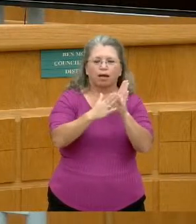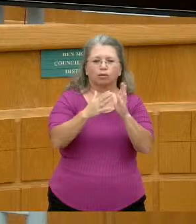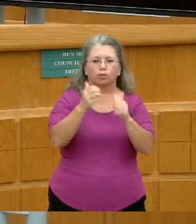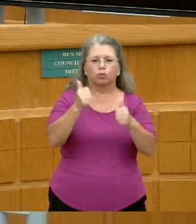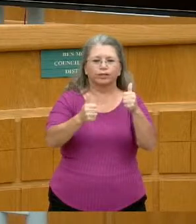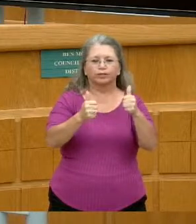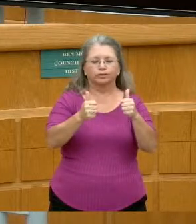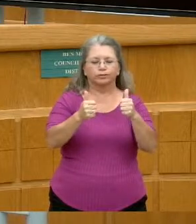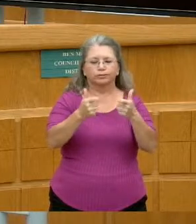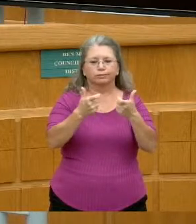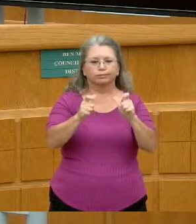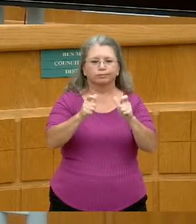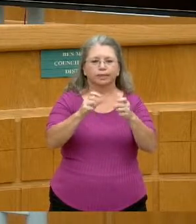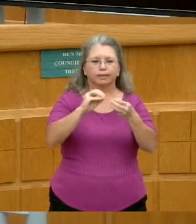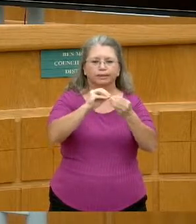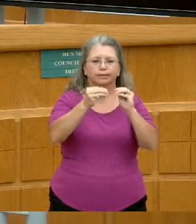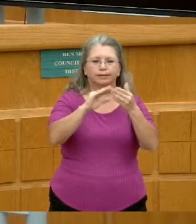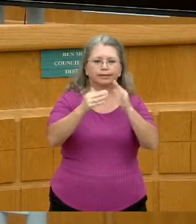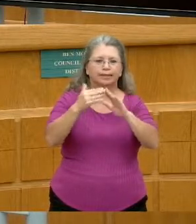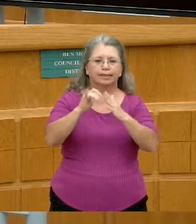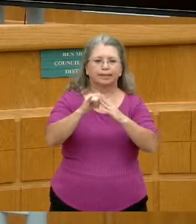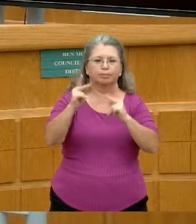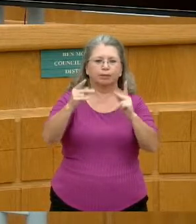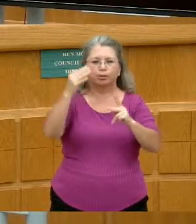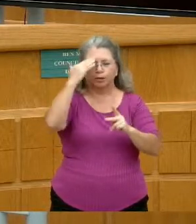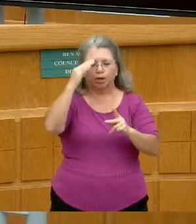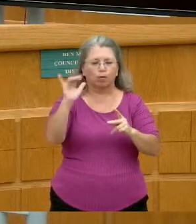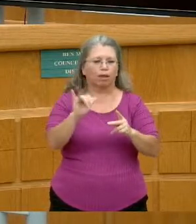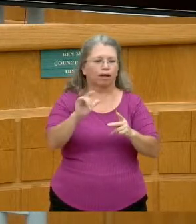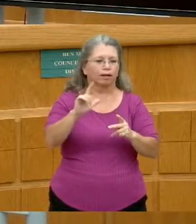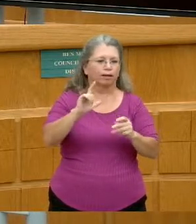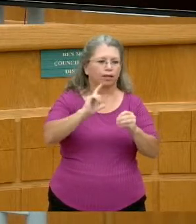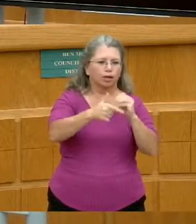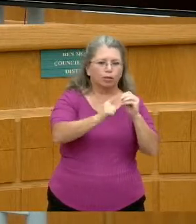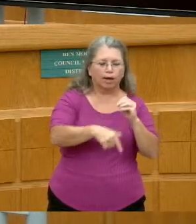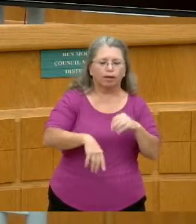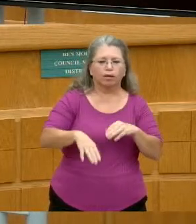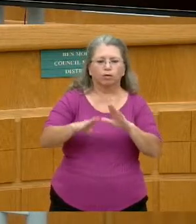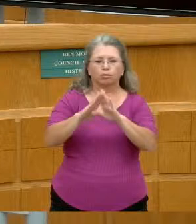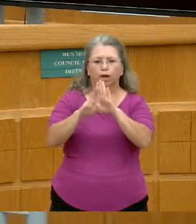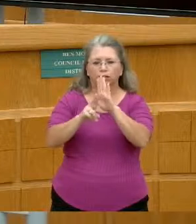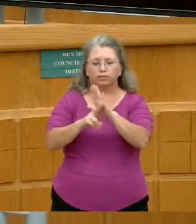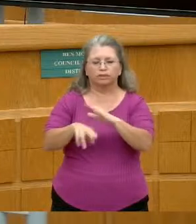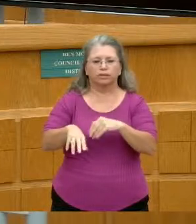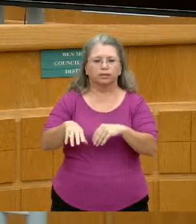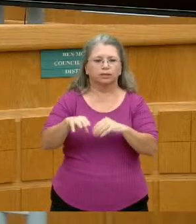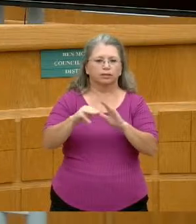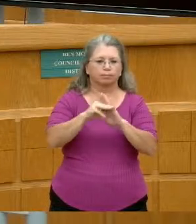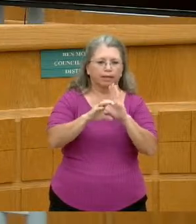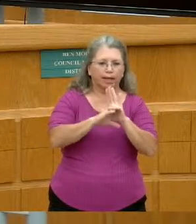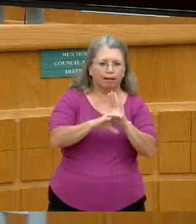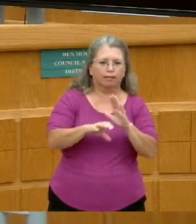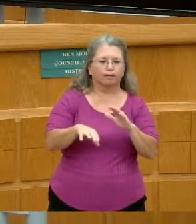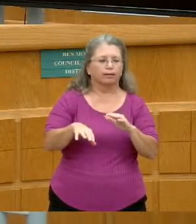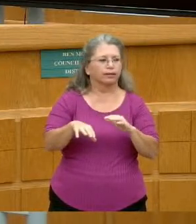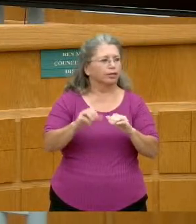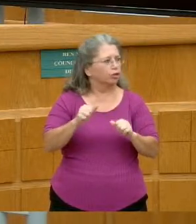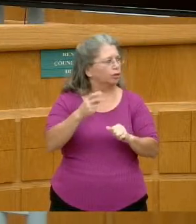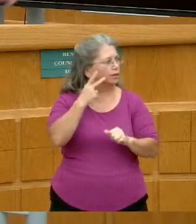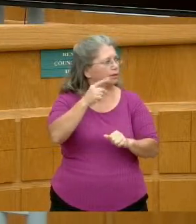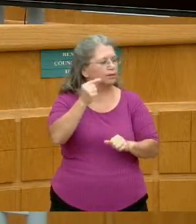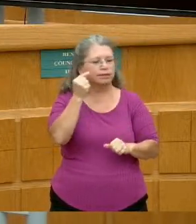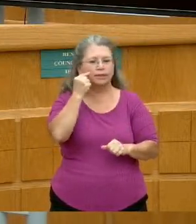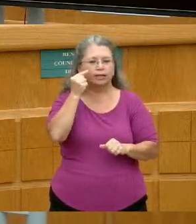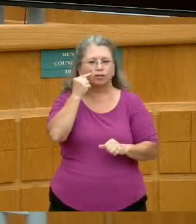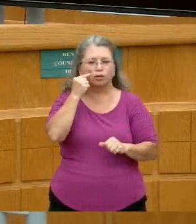knows that's in that county. So Laredo, and Brownsville, and McAllen. And you can see San Antonio down here.